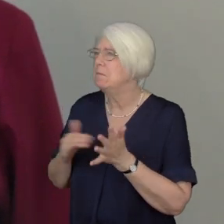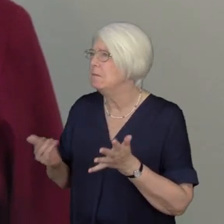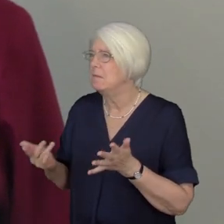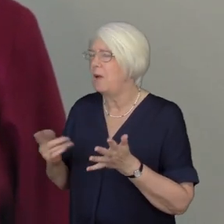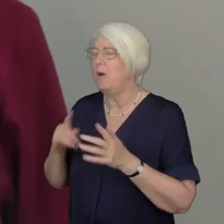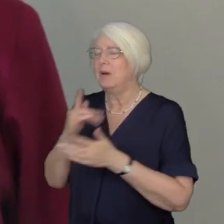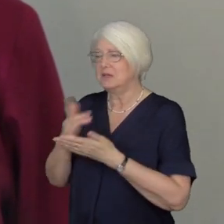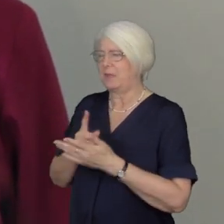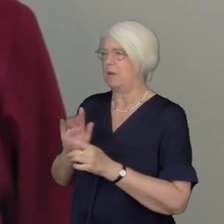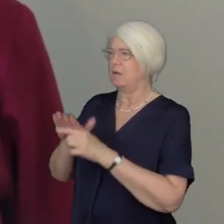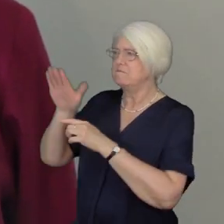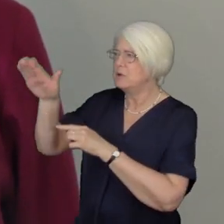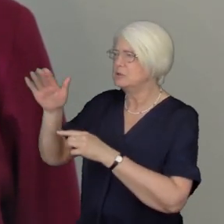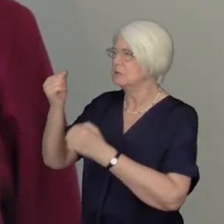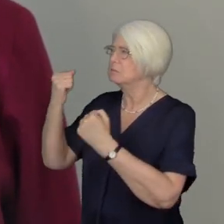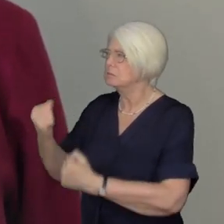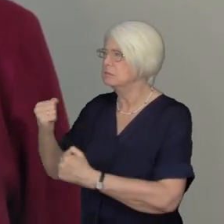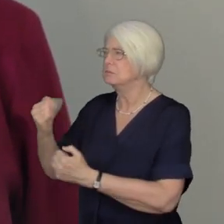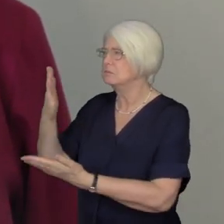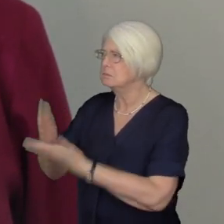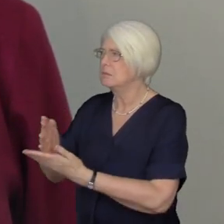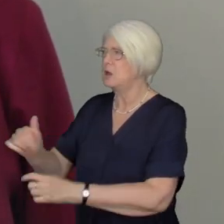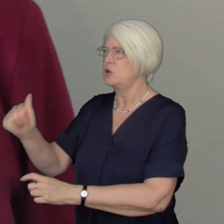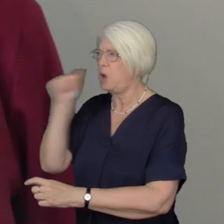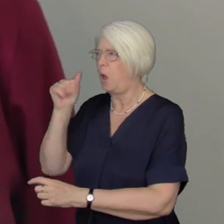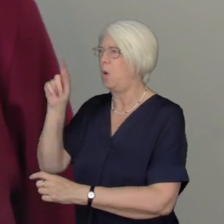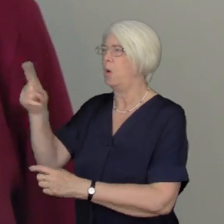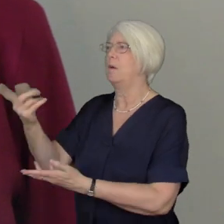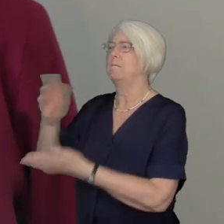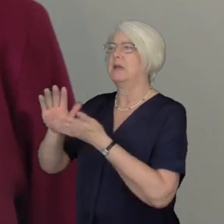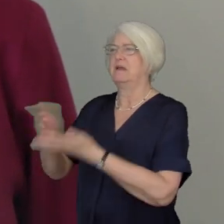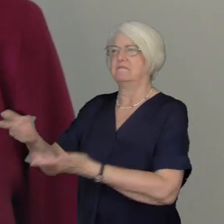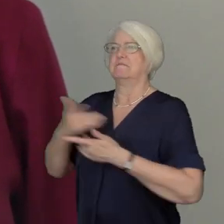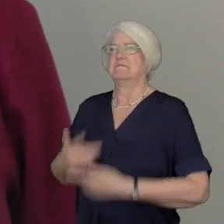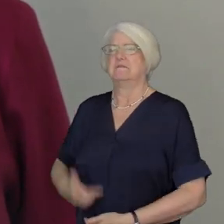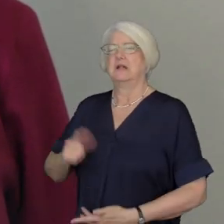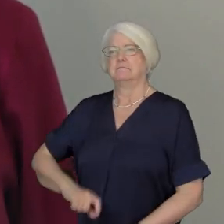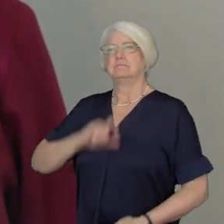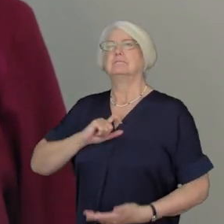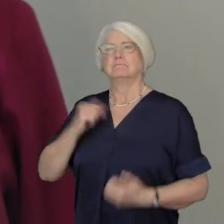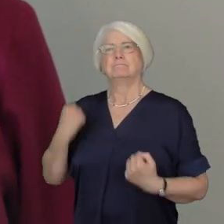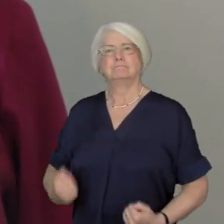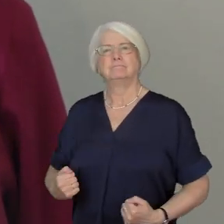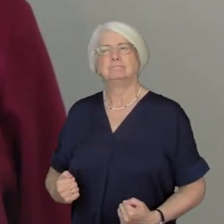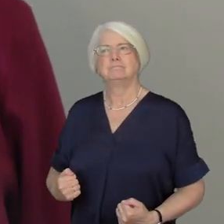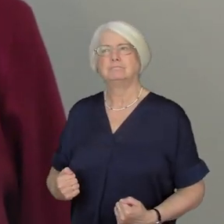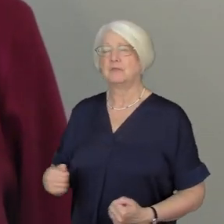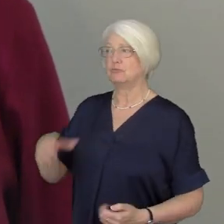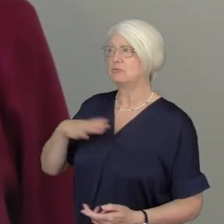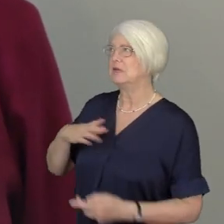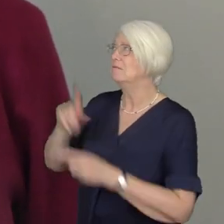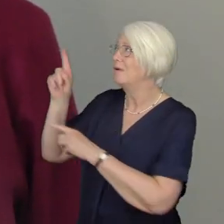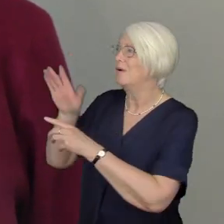our present in such a way that we feel secure in the here and now. It makes us ready for God's